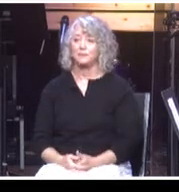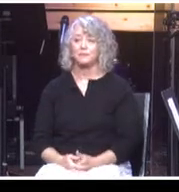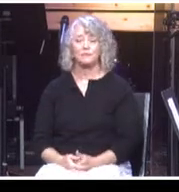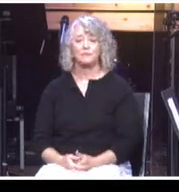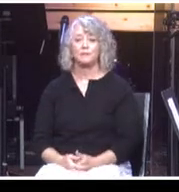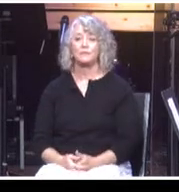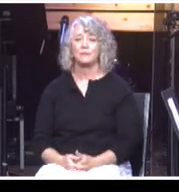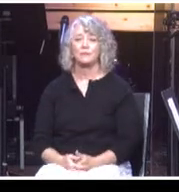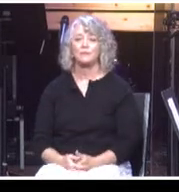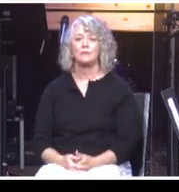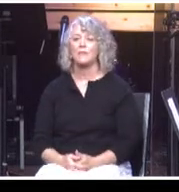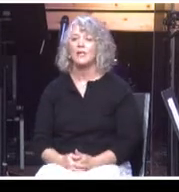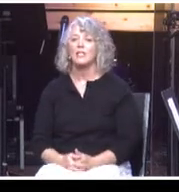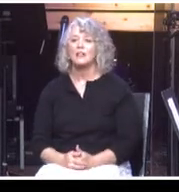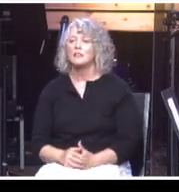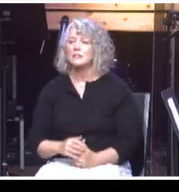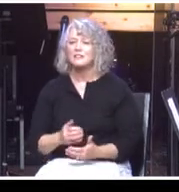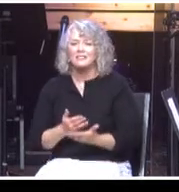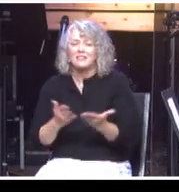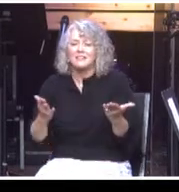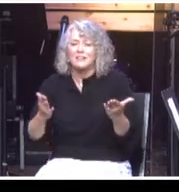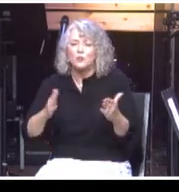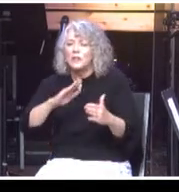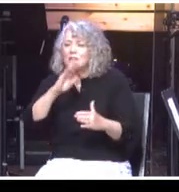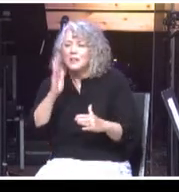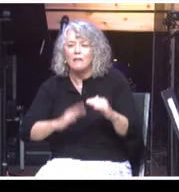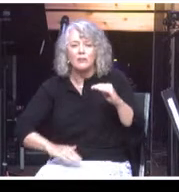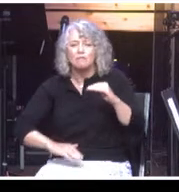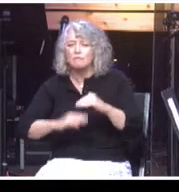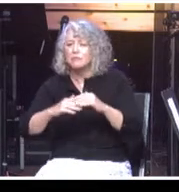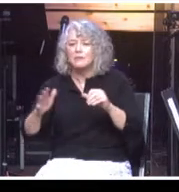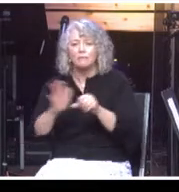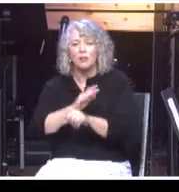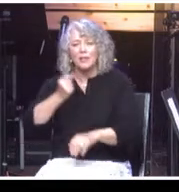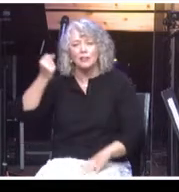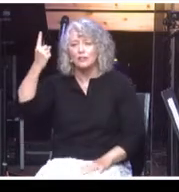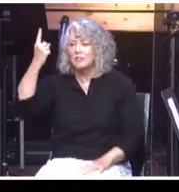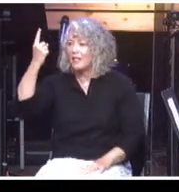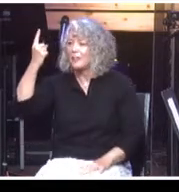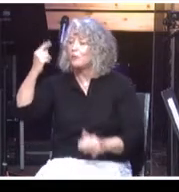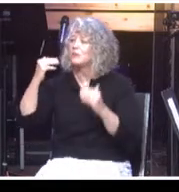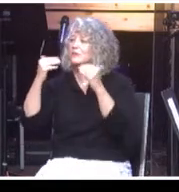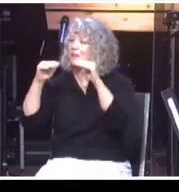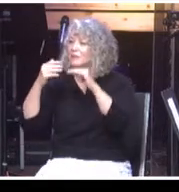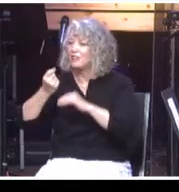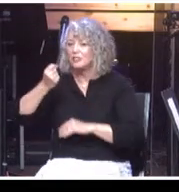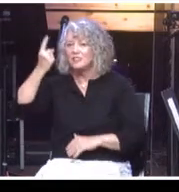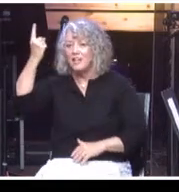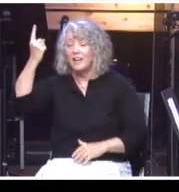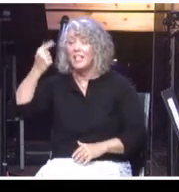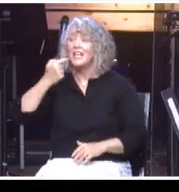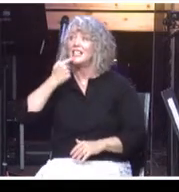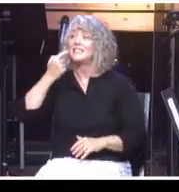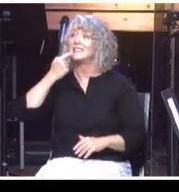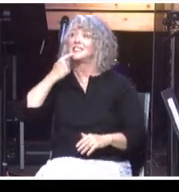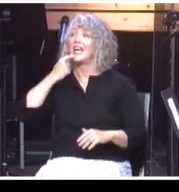Is far above all comprehension. That's the truth behind this poetic expression that he uses that reaches into the